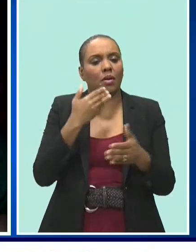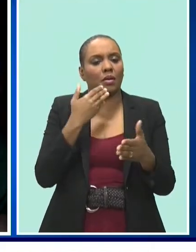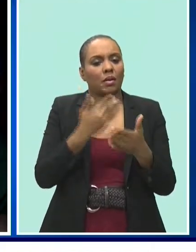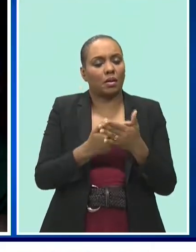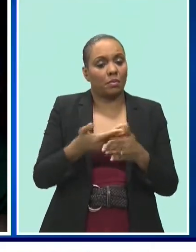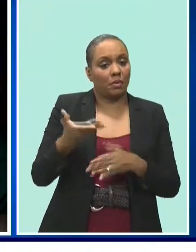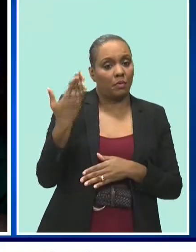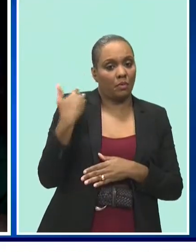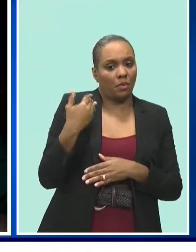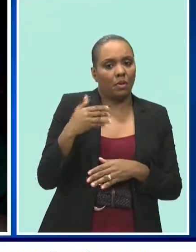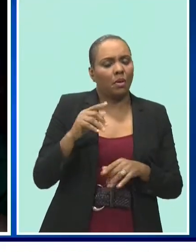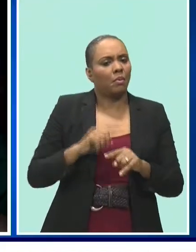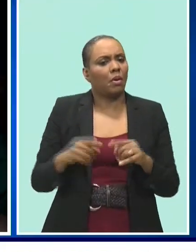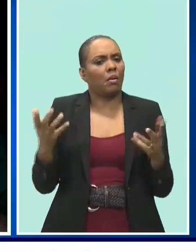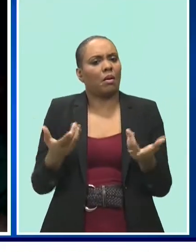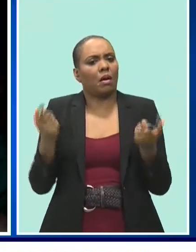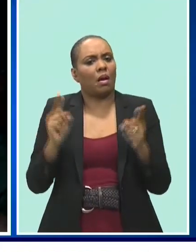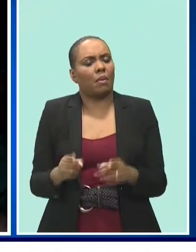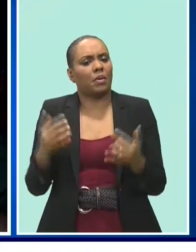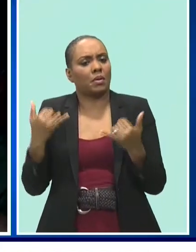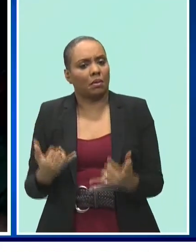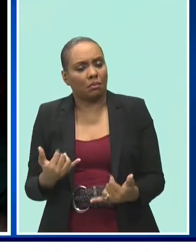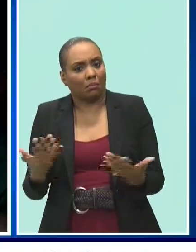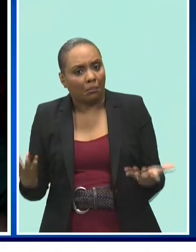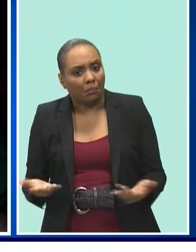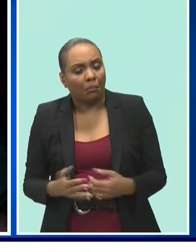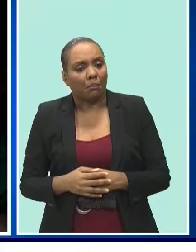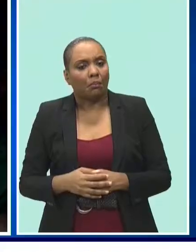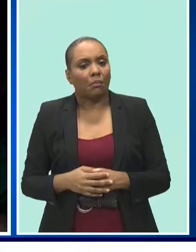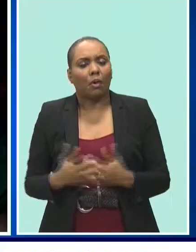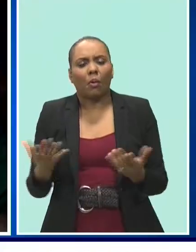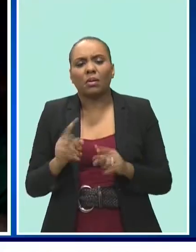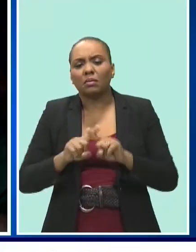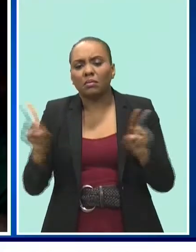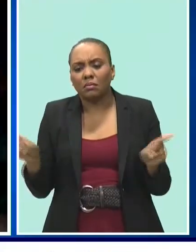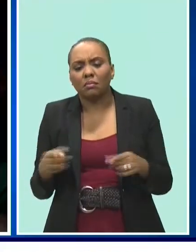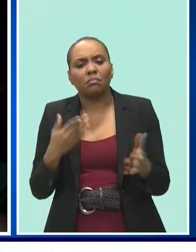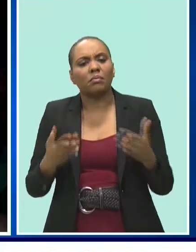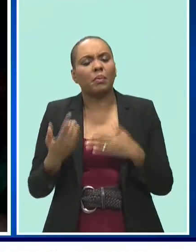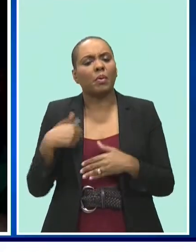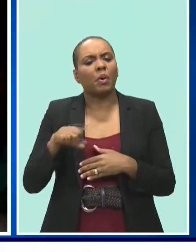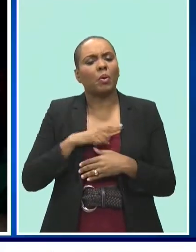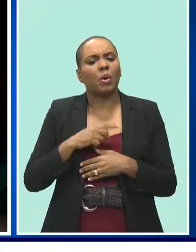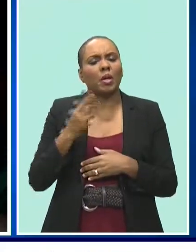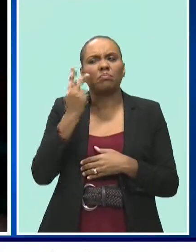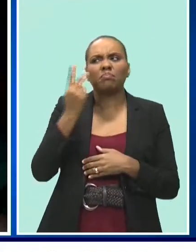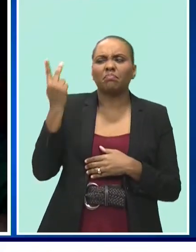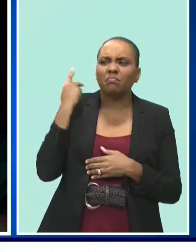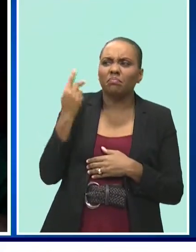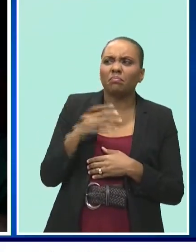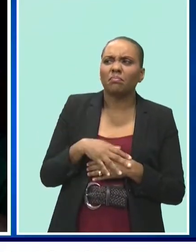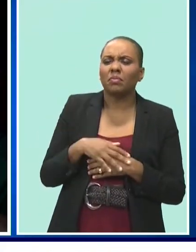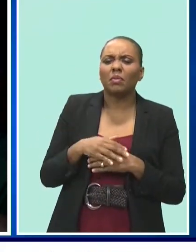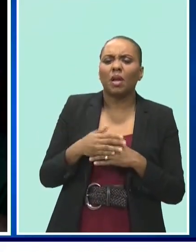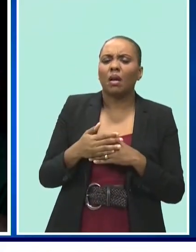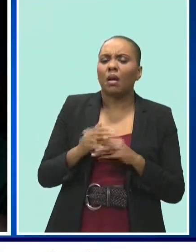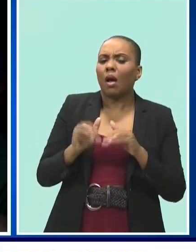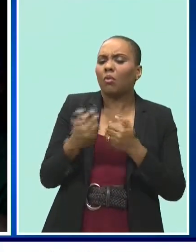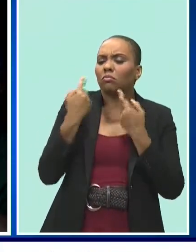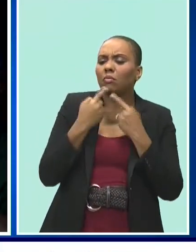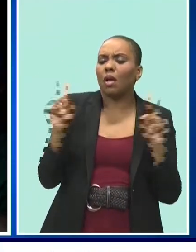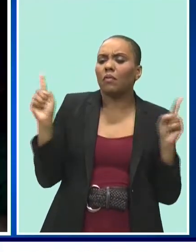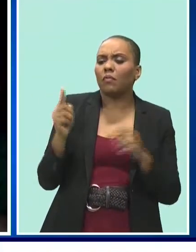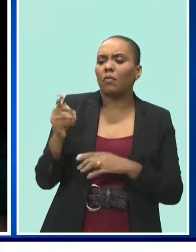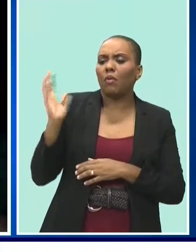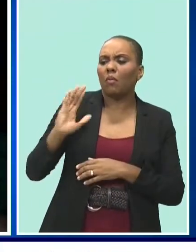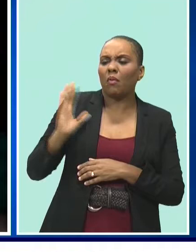now than we did in the past? Perhaps if we look back to what some of the things we did that worked then, we'll be able to get these things to work